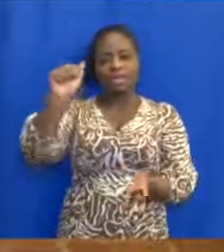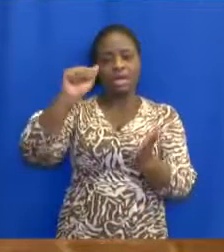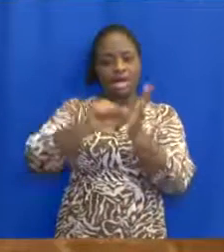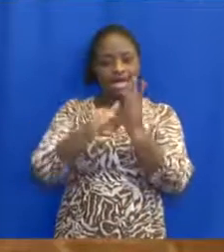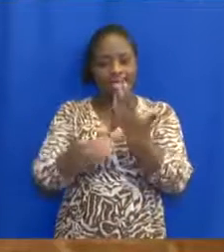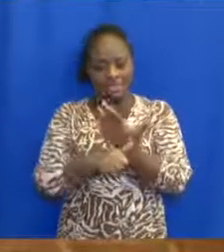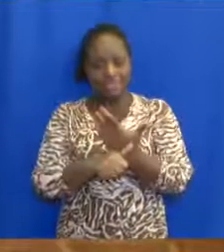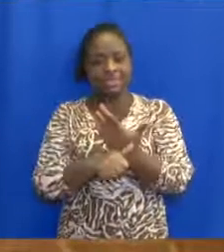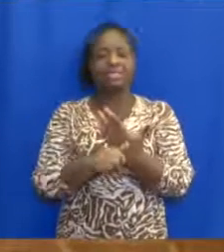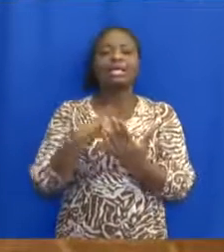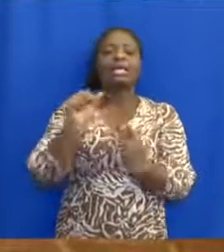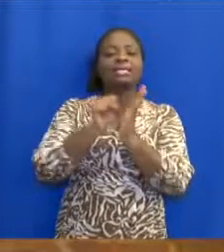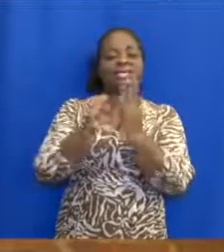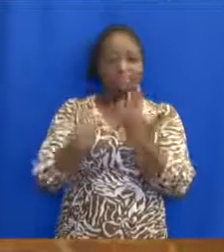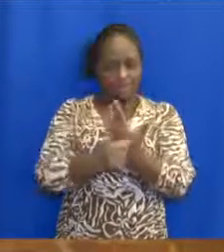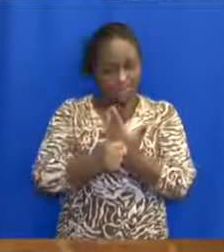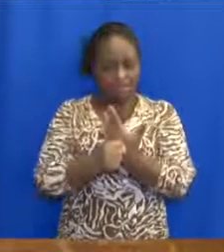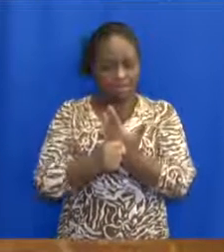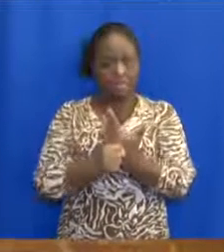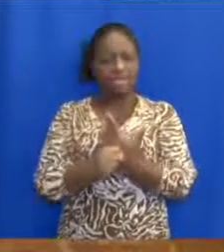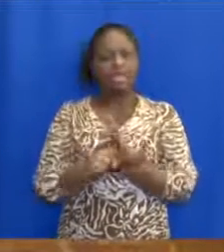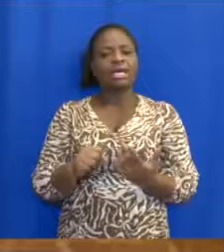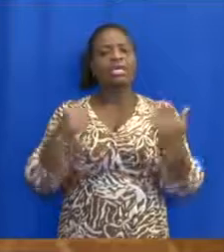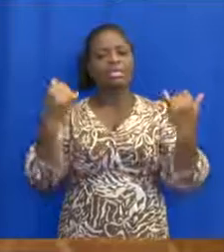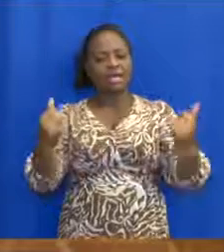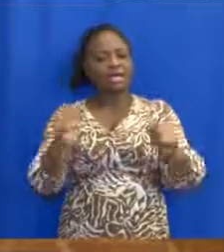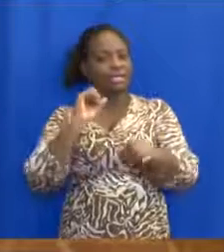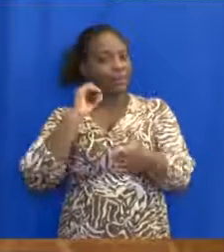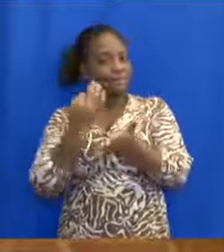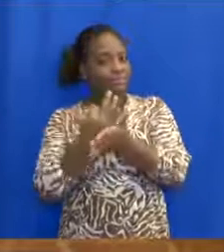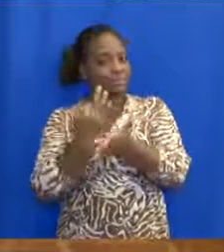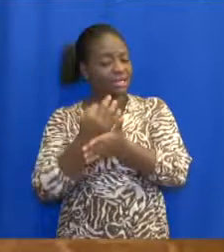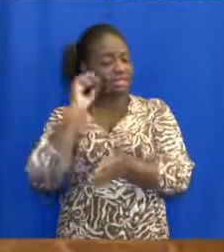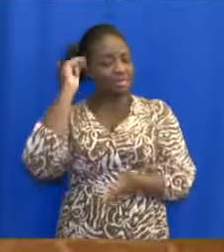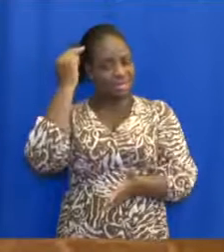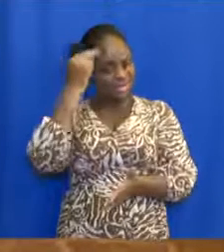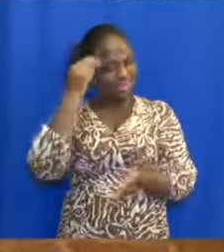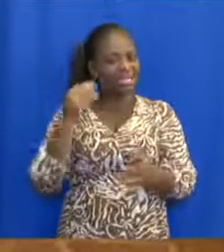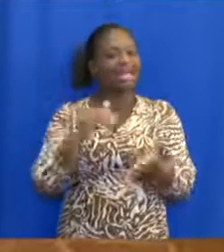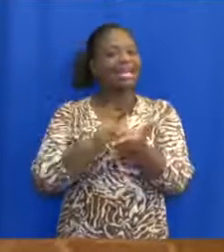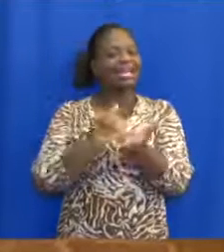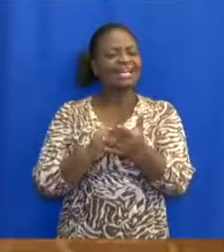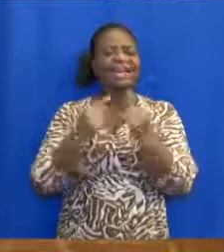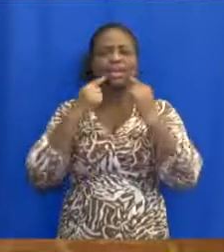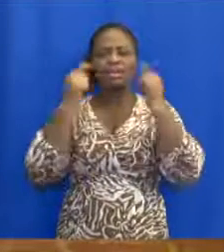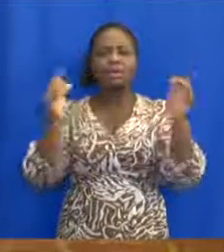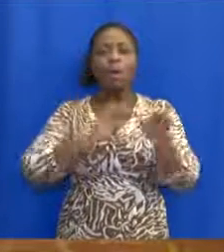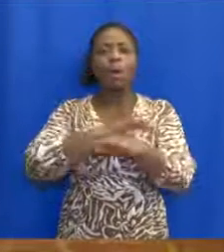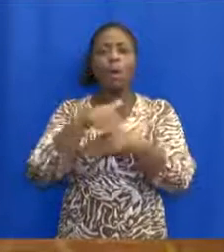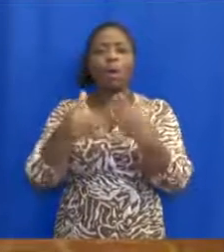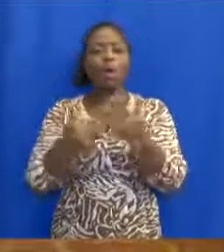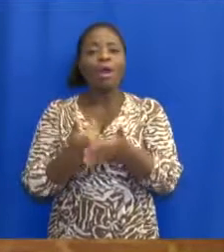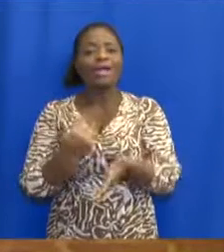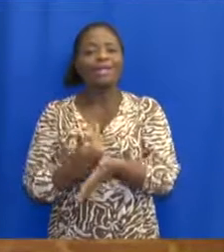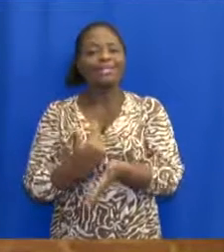September. In the Finance Minister's mid-year budget review, he again announced that all Ghanaians are